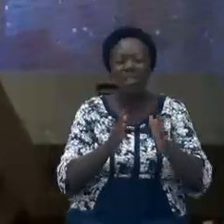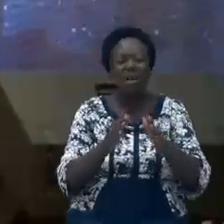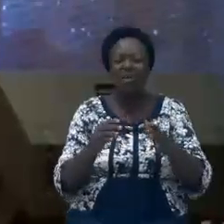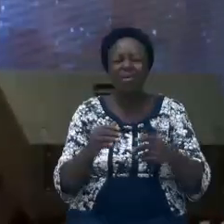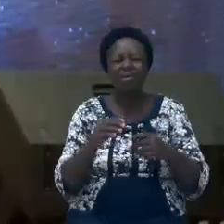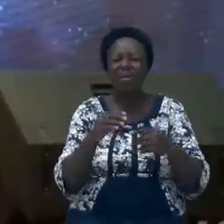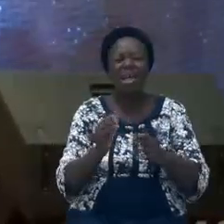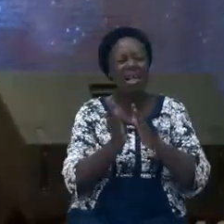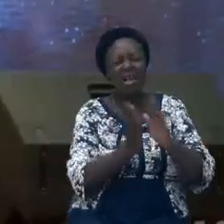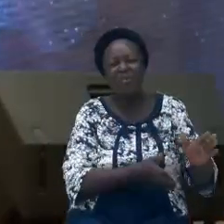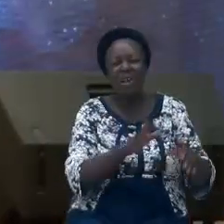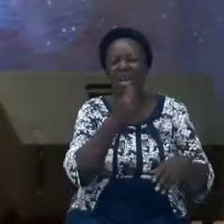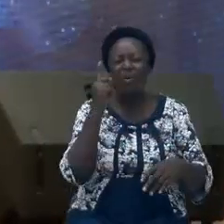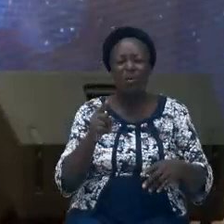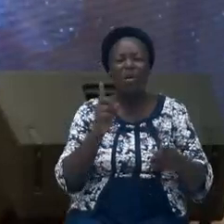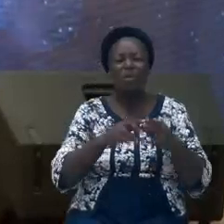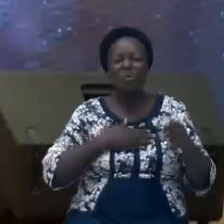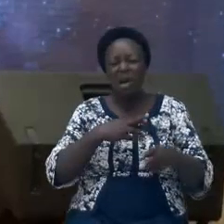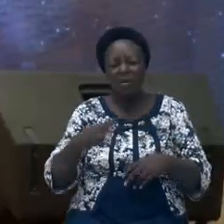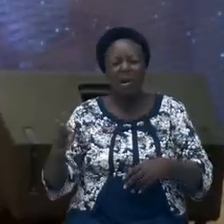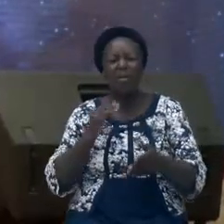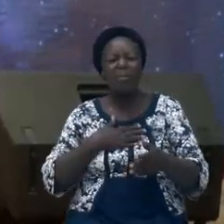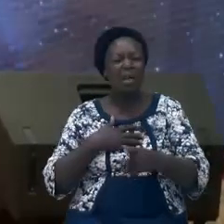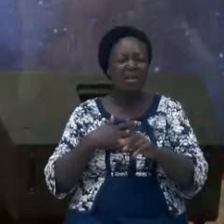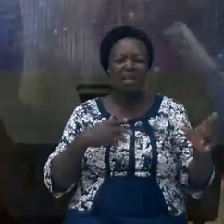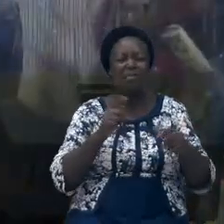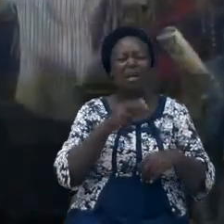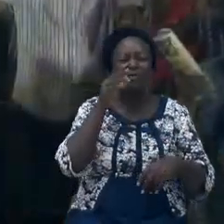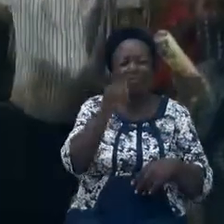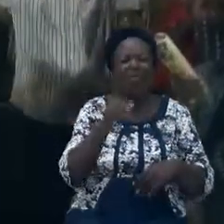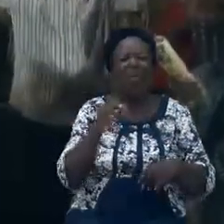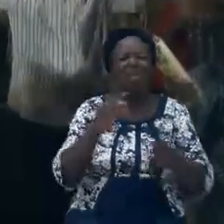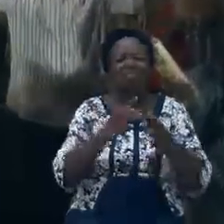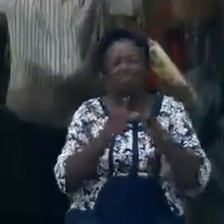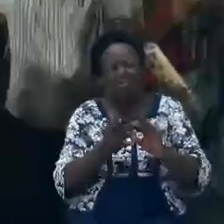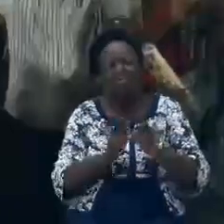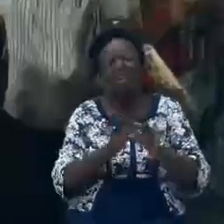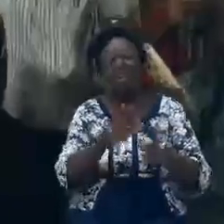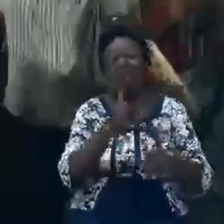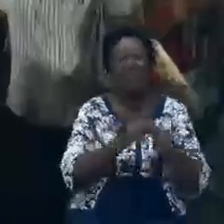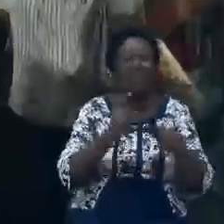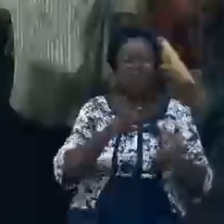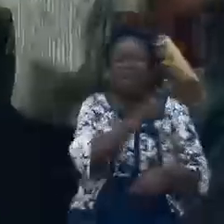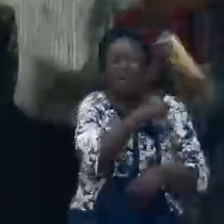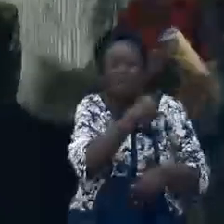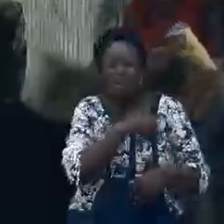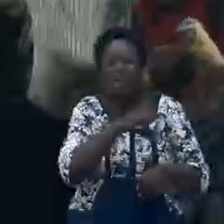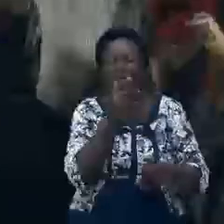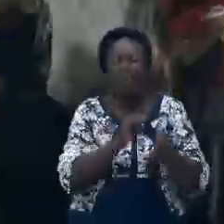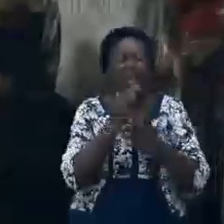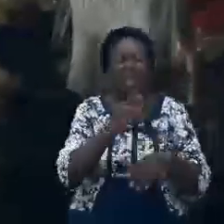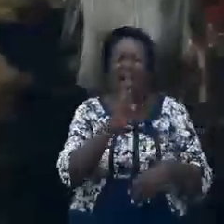that everyone, without exception, to my right, to my left, in my front, and online,